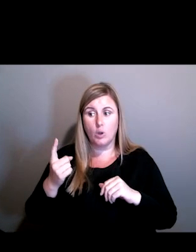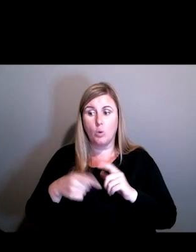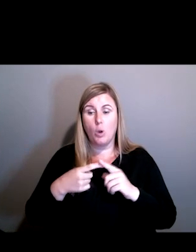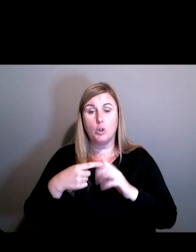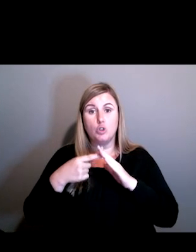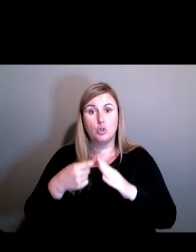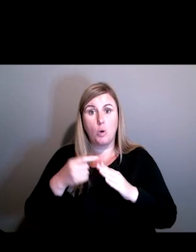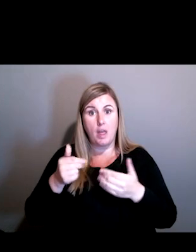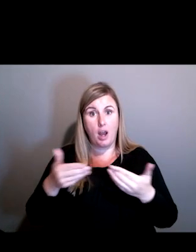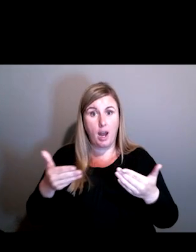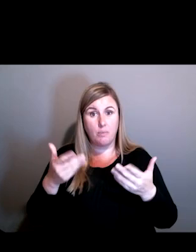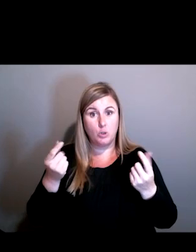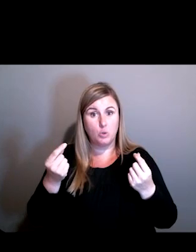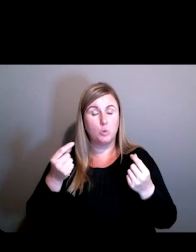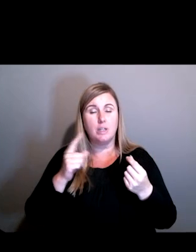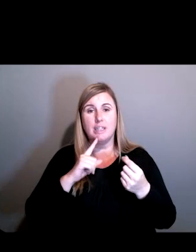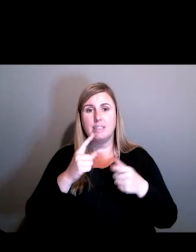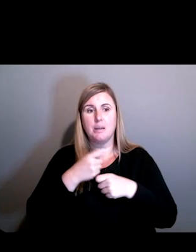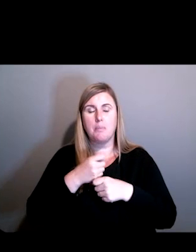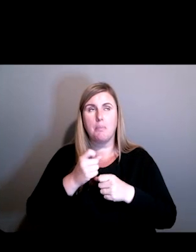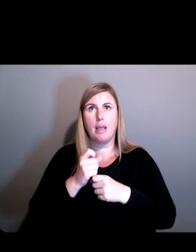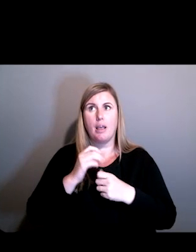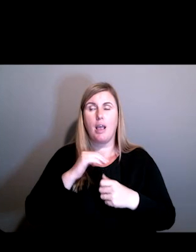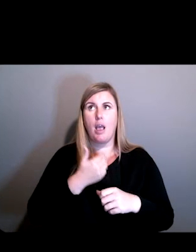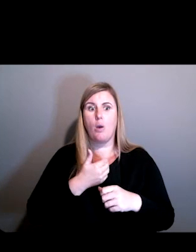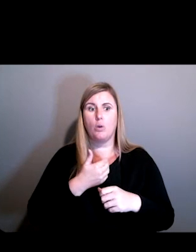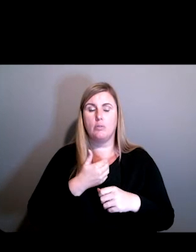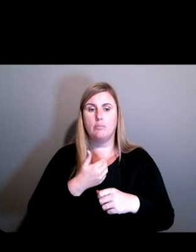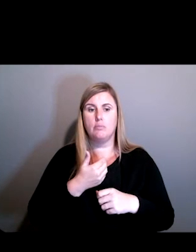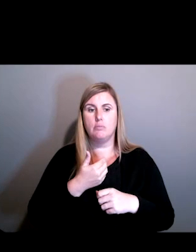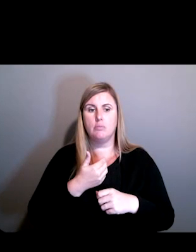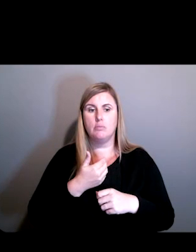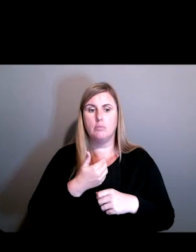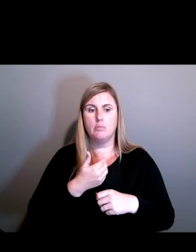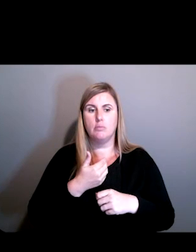so when we show that item, what it's doing is it's making our